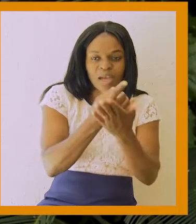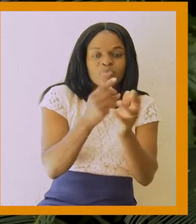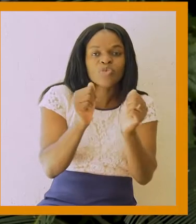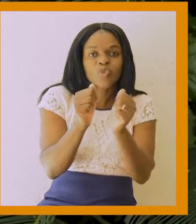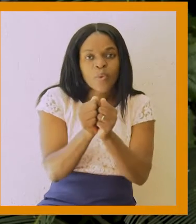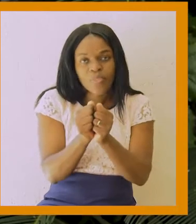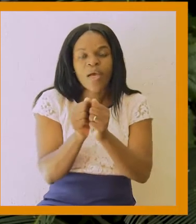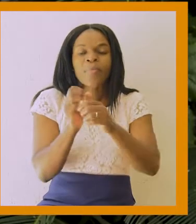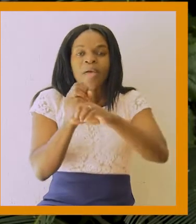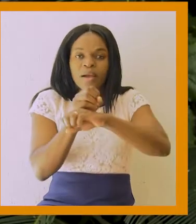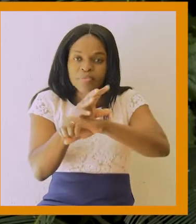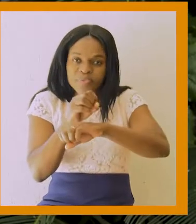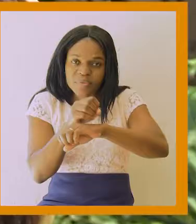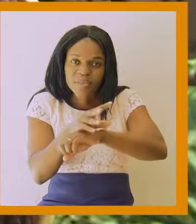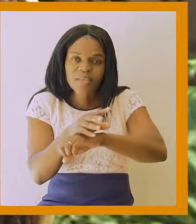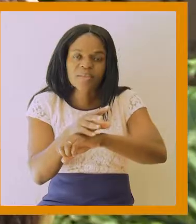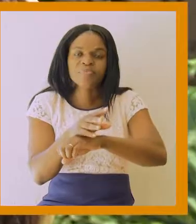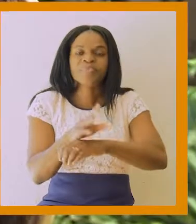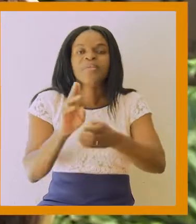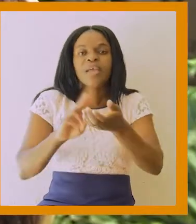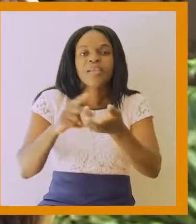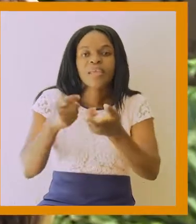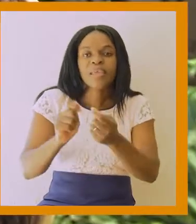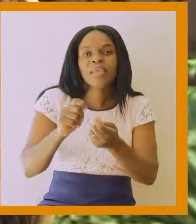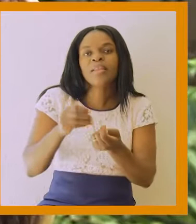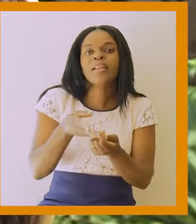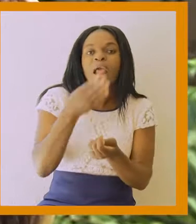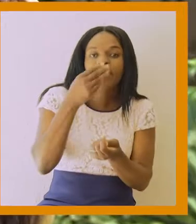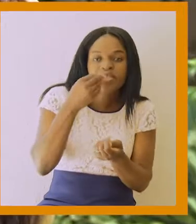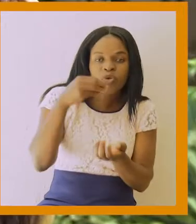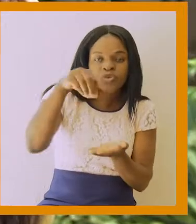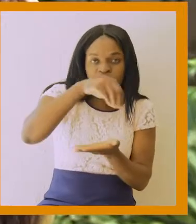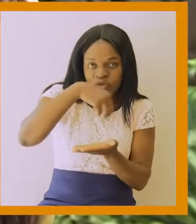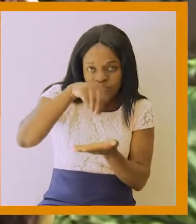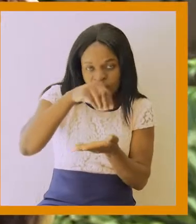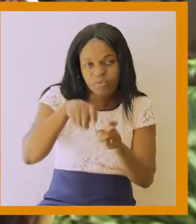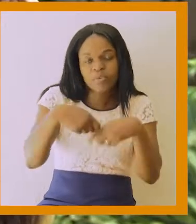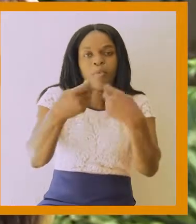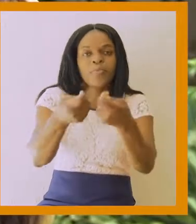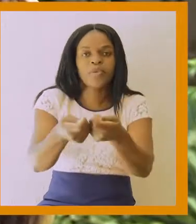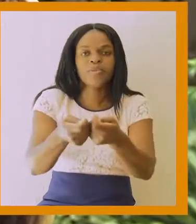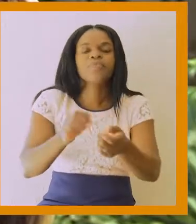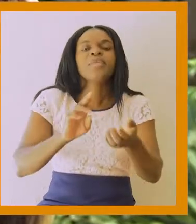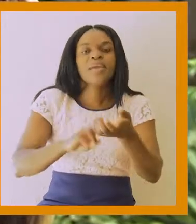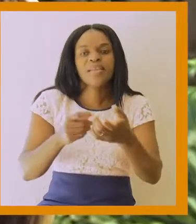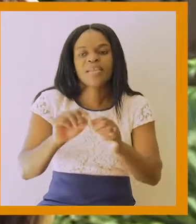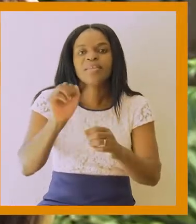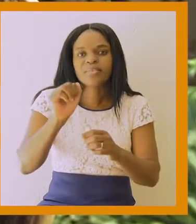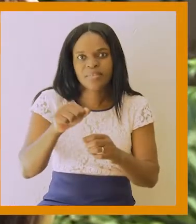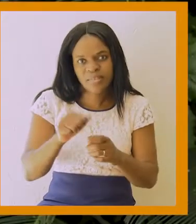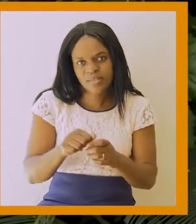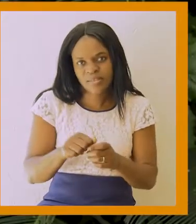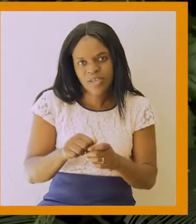we give them the psychotherapy, the counseling, mm-hmm. the medical treatment, and make sure